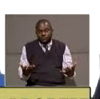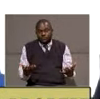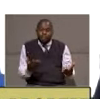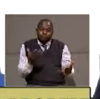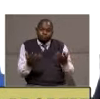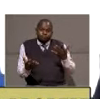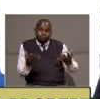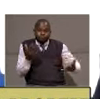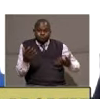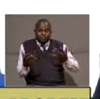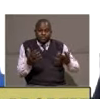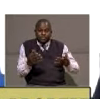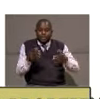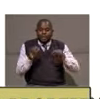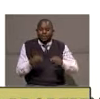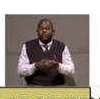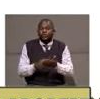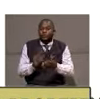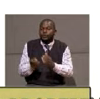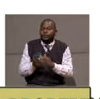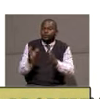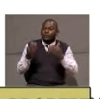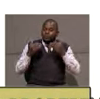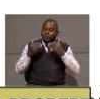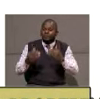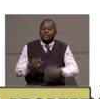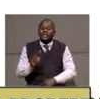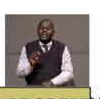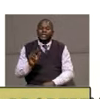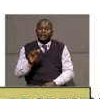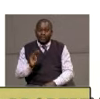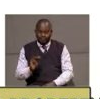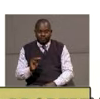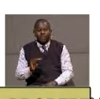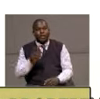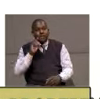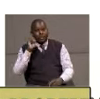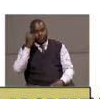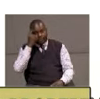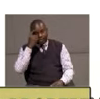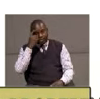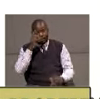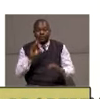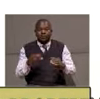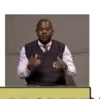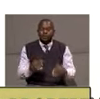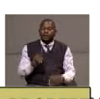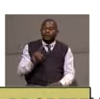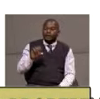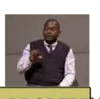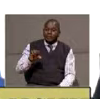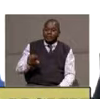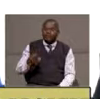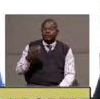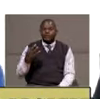Maybe I will take this opportunity to thank the NRM government, which in the